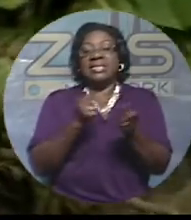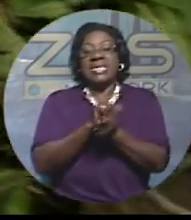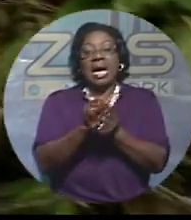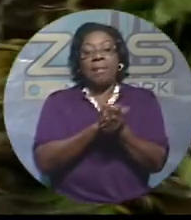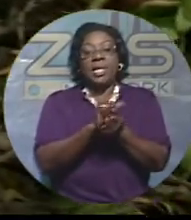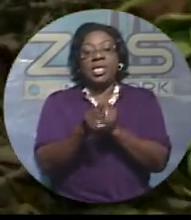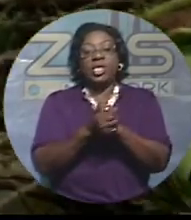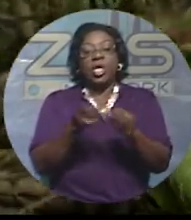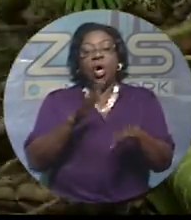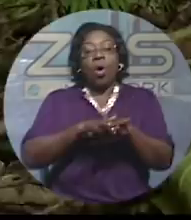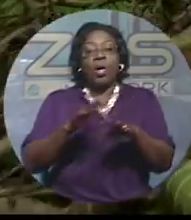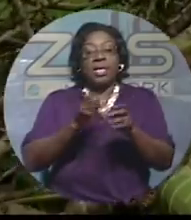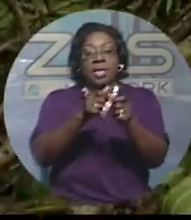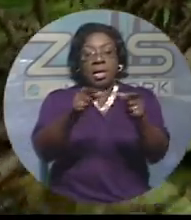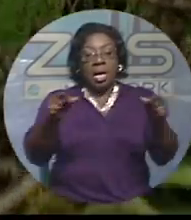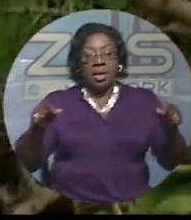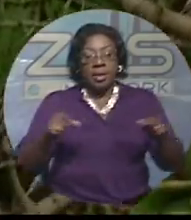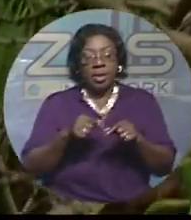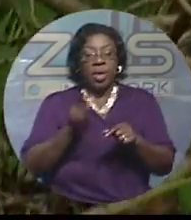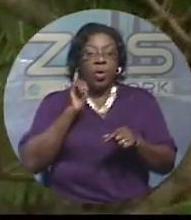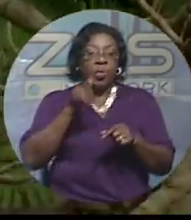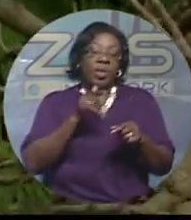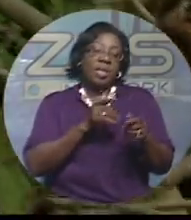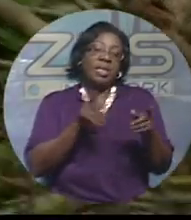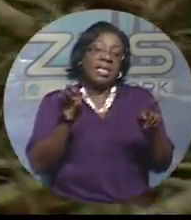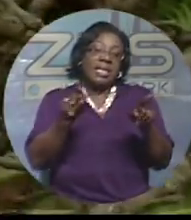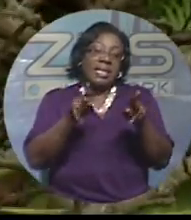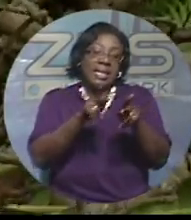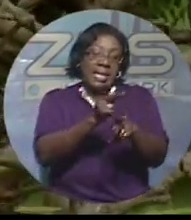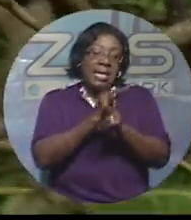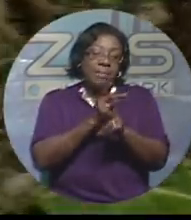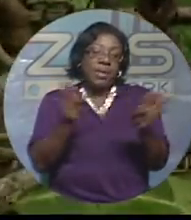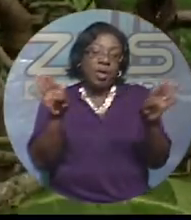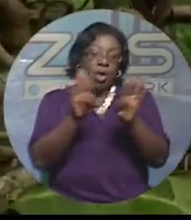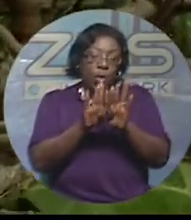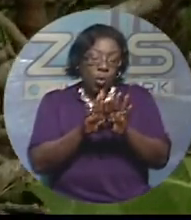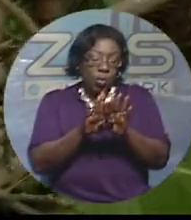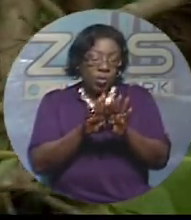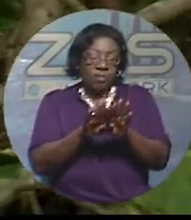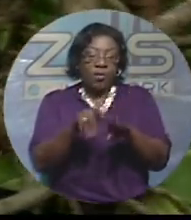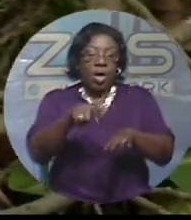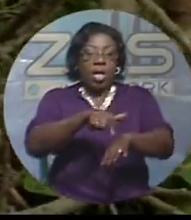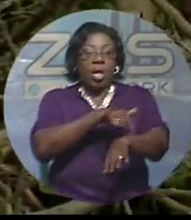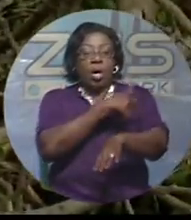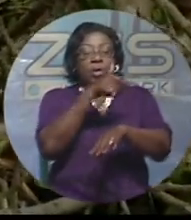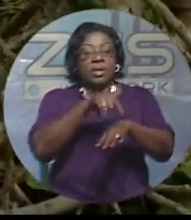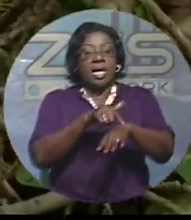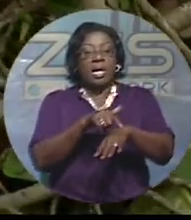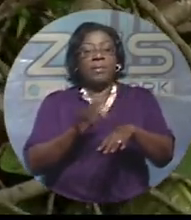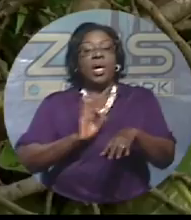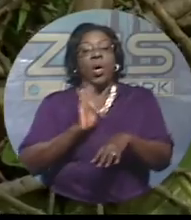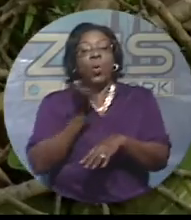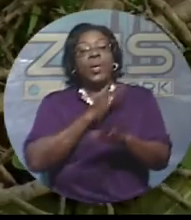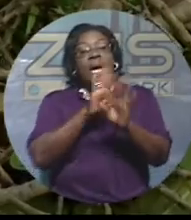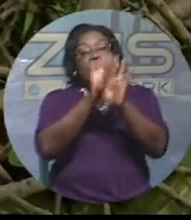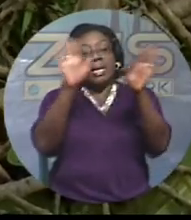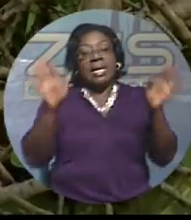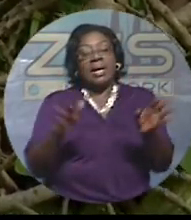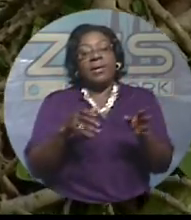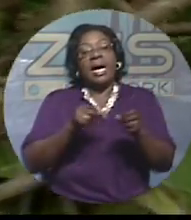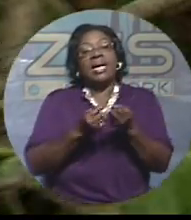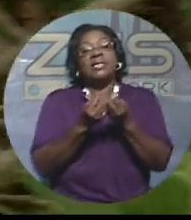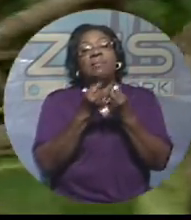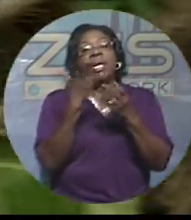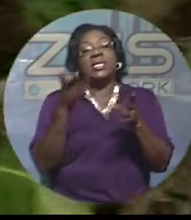on the five-acre site will undoubtedly delay the historic attraction opening anytime soon. We're clearing as much as we can at